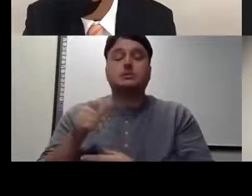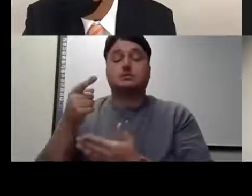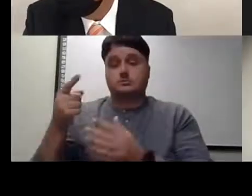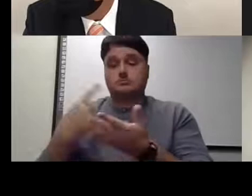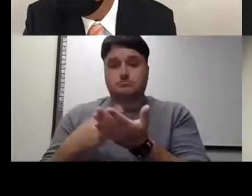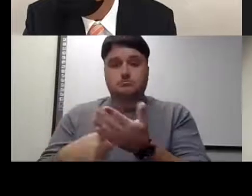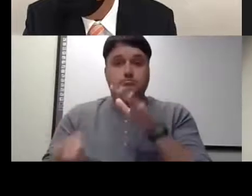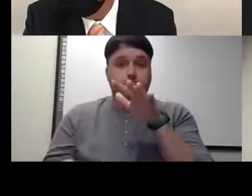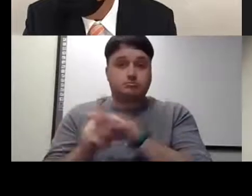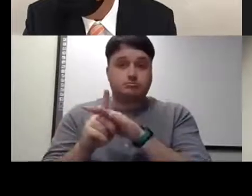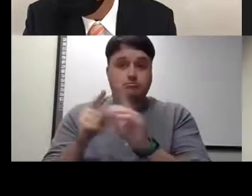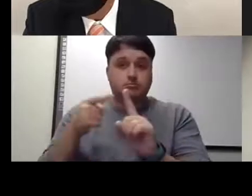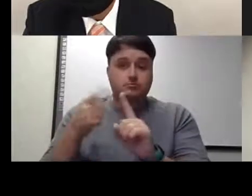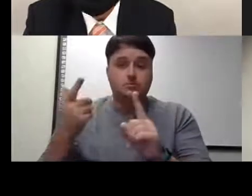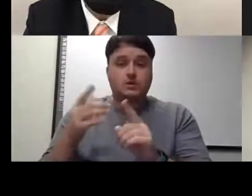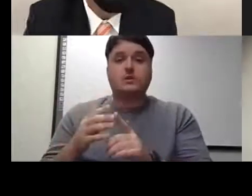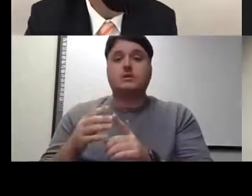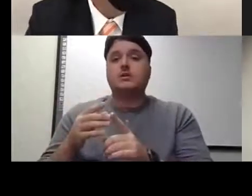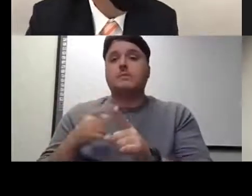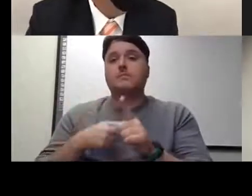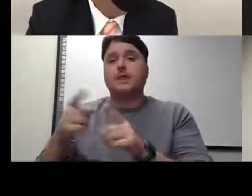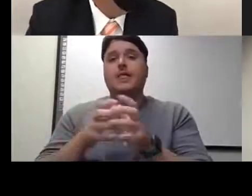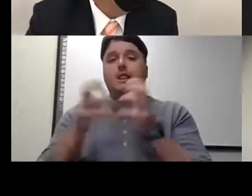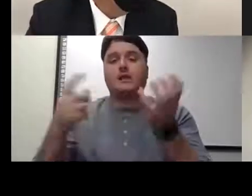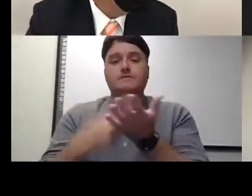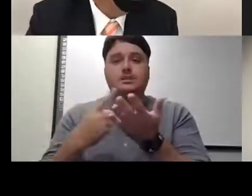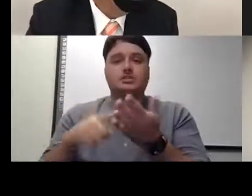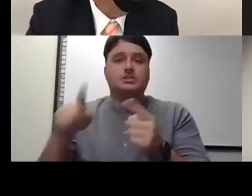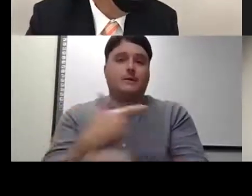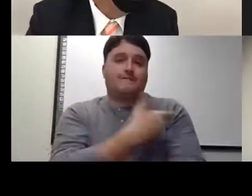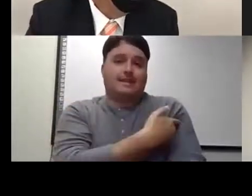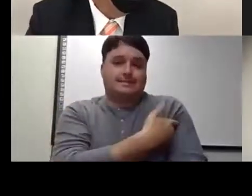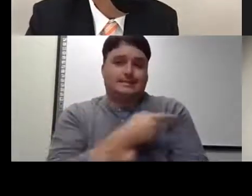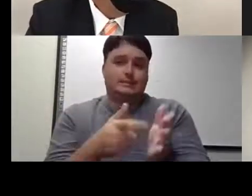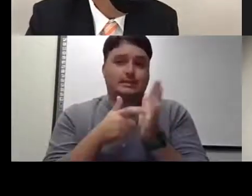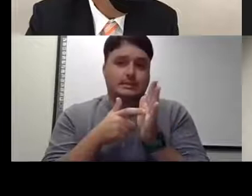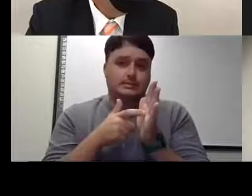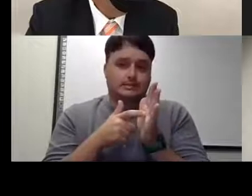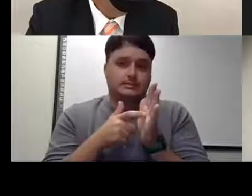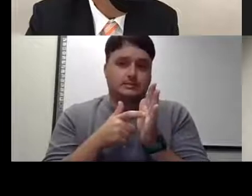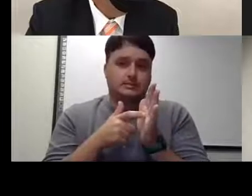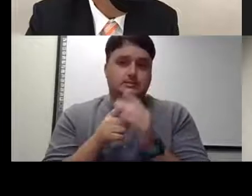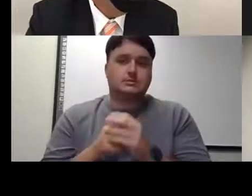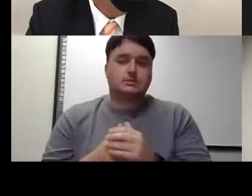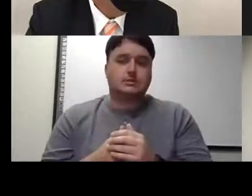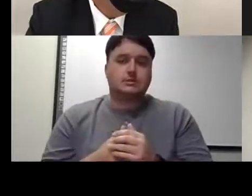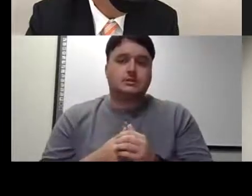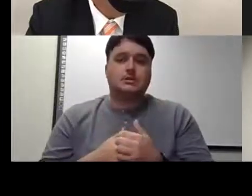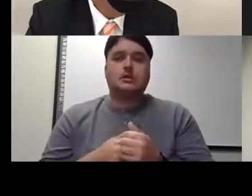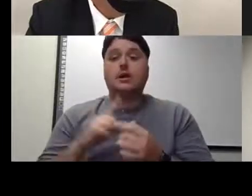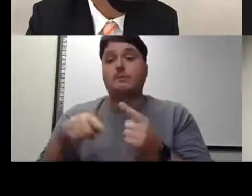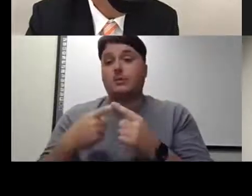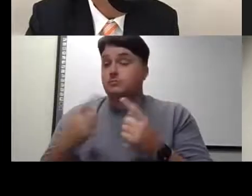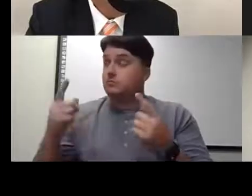was mainly there was lots of discussions about vaccines and mandates and about what everyone is